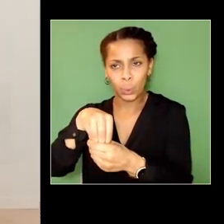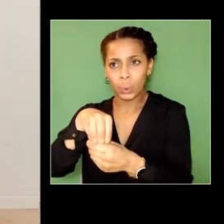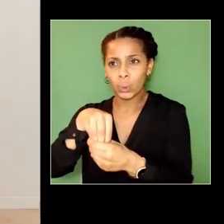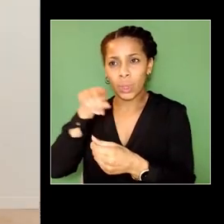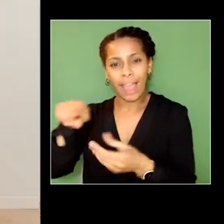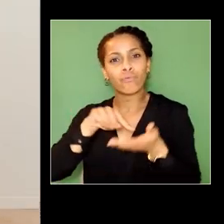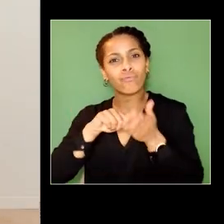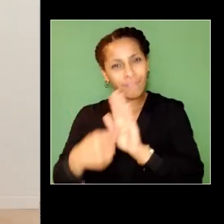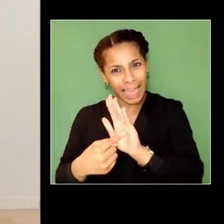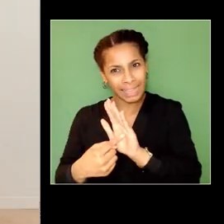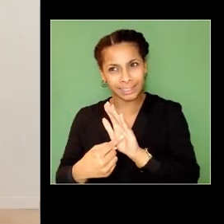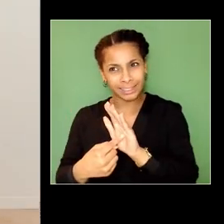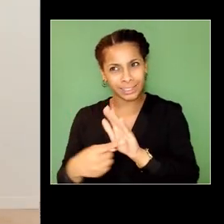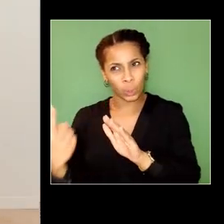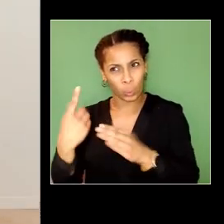And